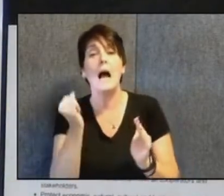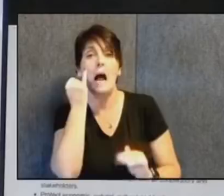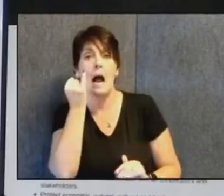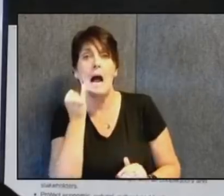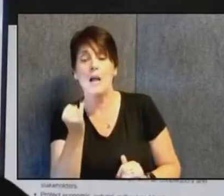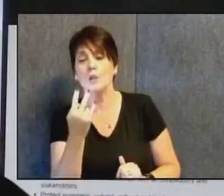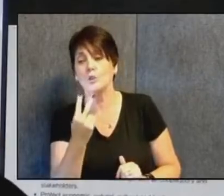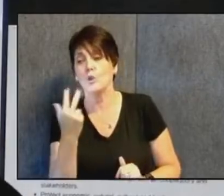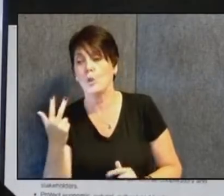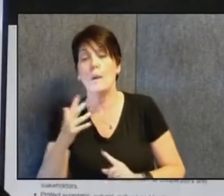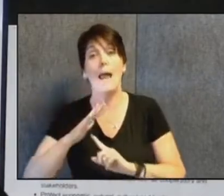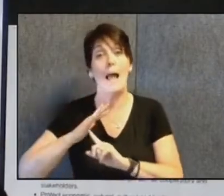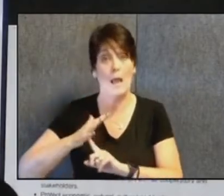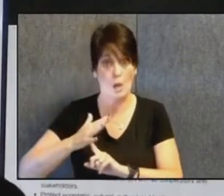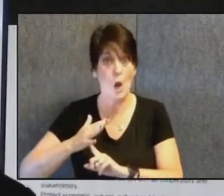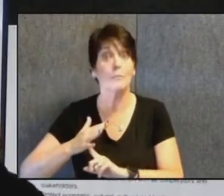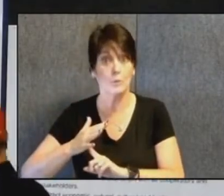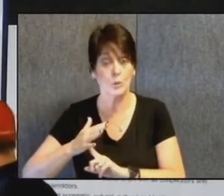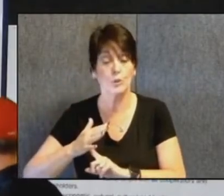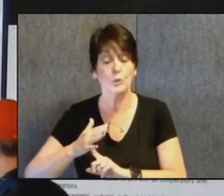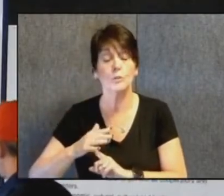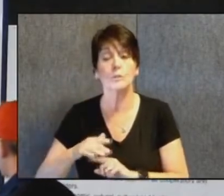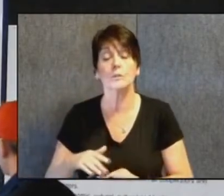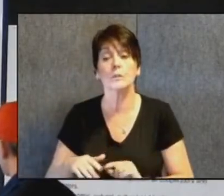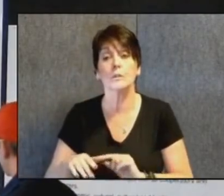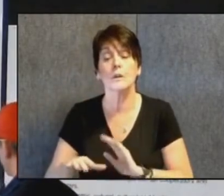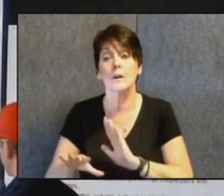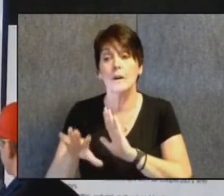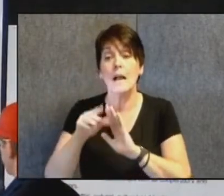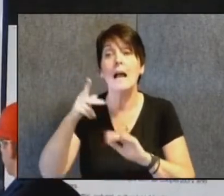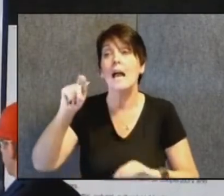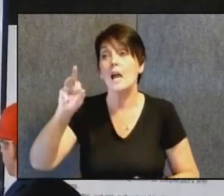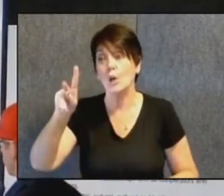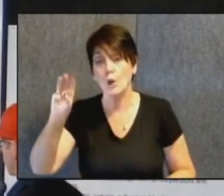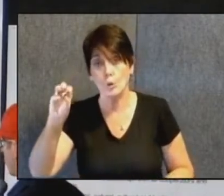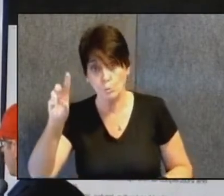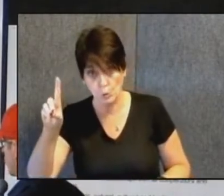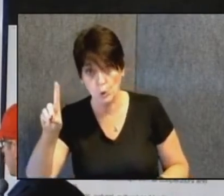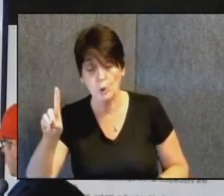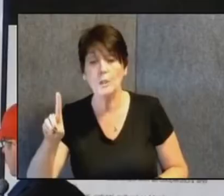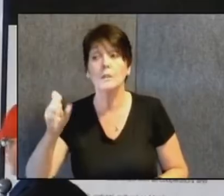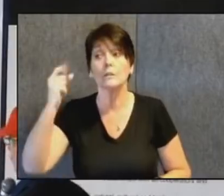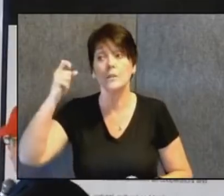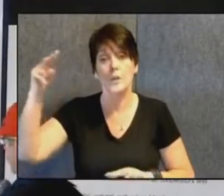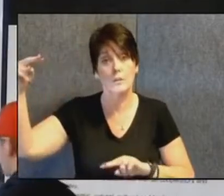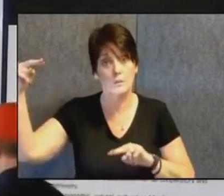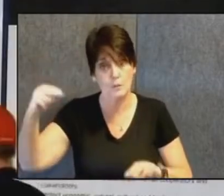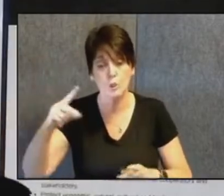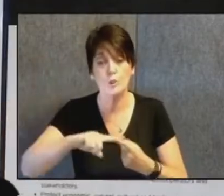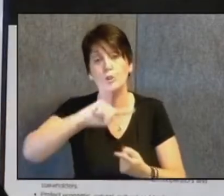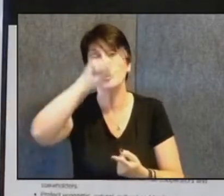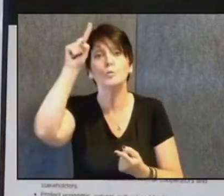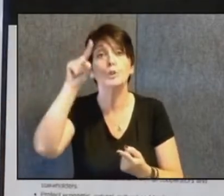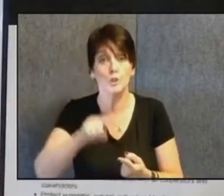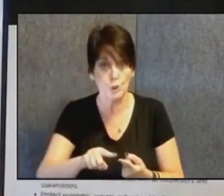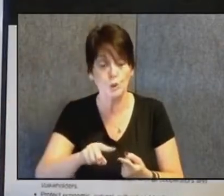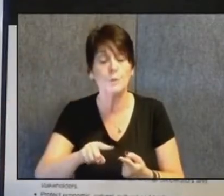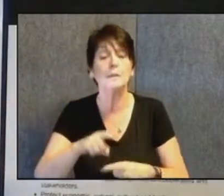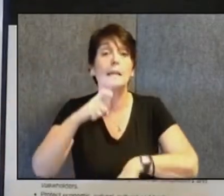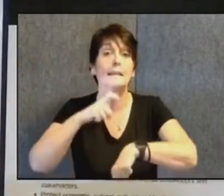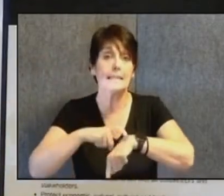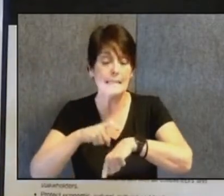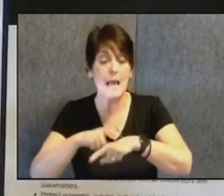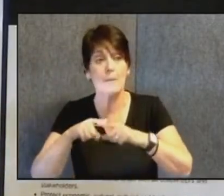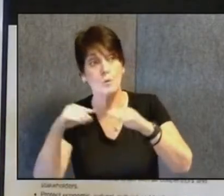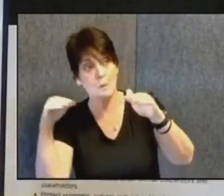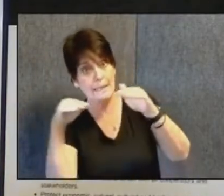2 to 3 helicopters located out of Kirkwood under supervision there to reduce that flight time to get